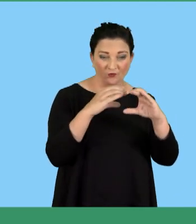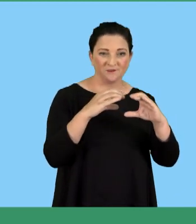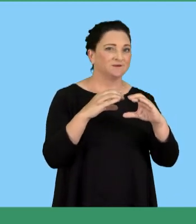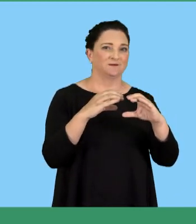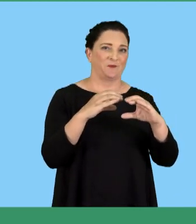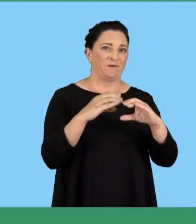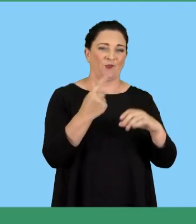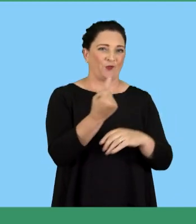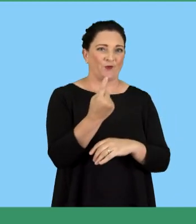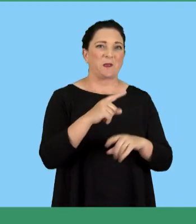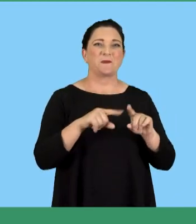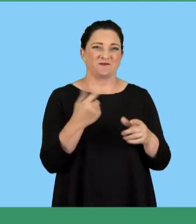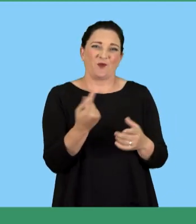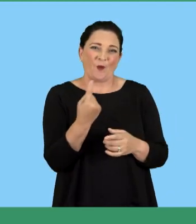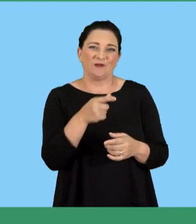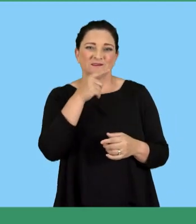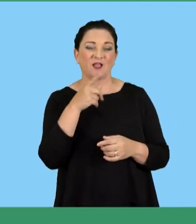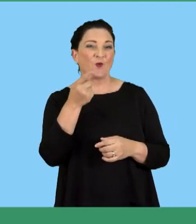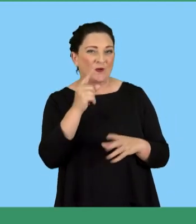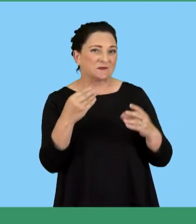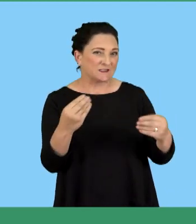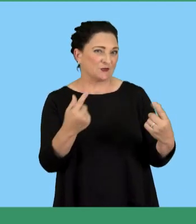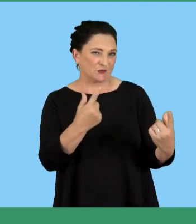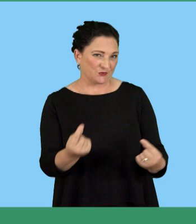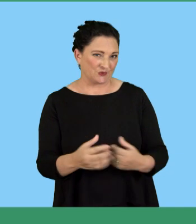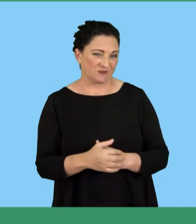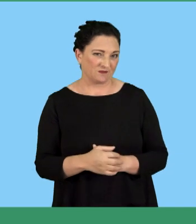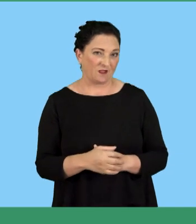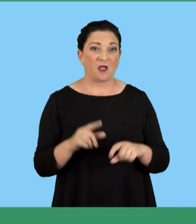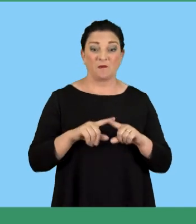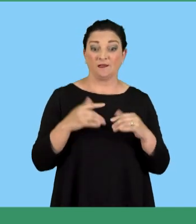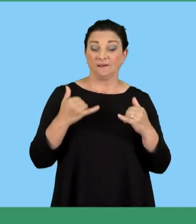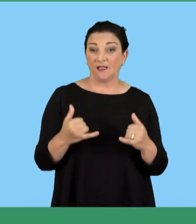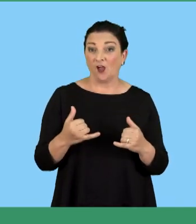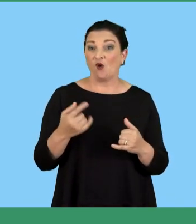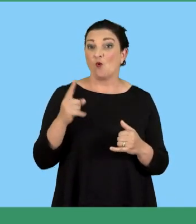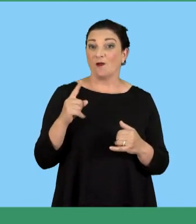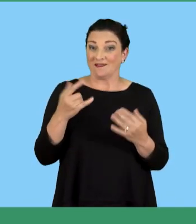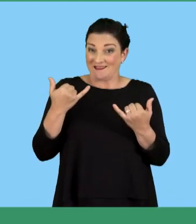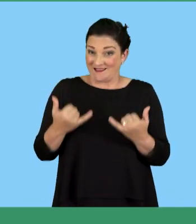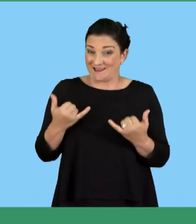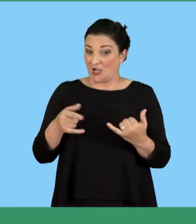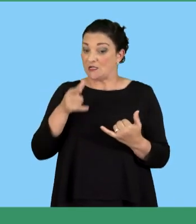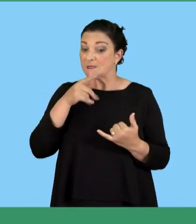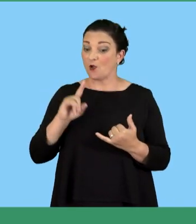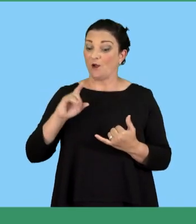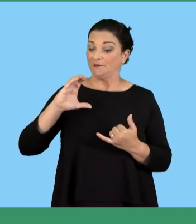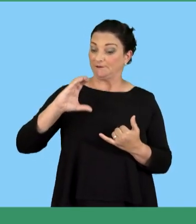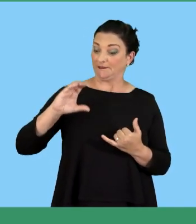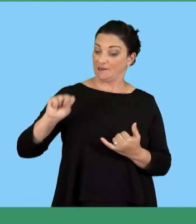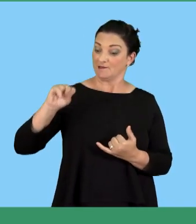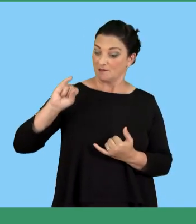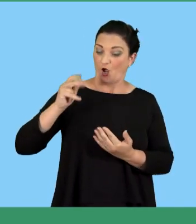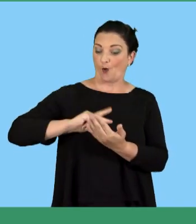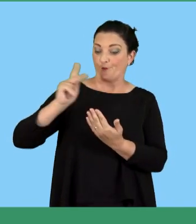just information on what the business does. But the focus should be on what they are doing, which the examples of CSI,